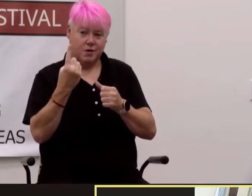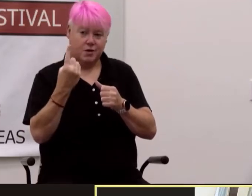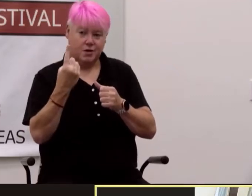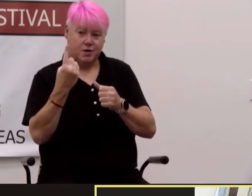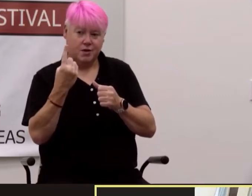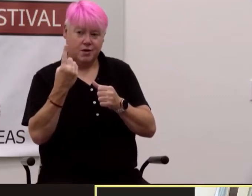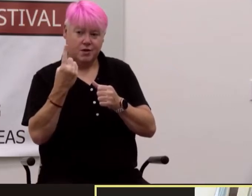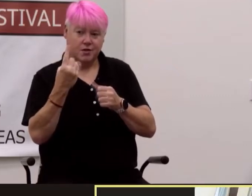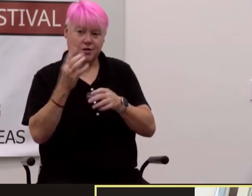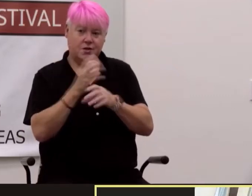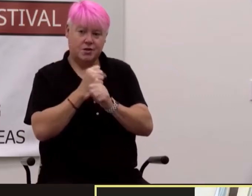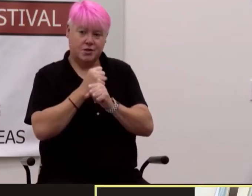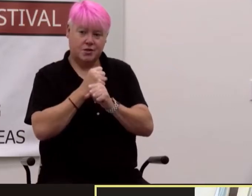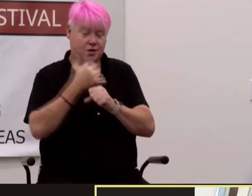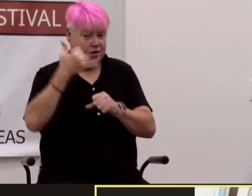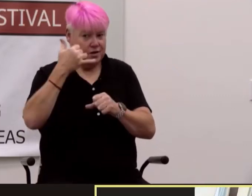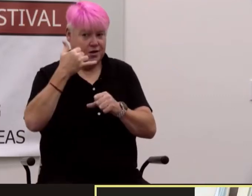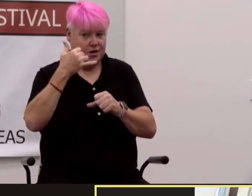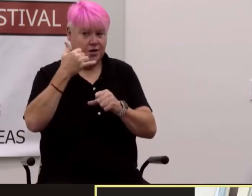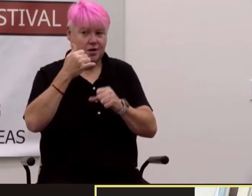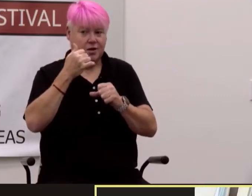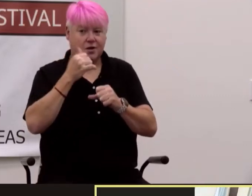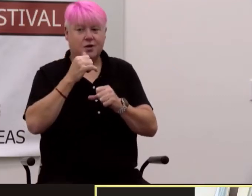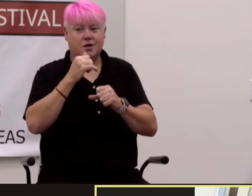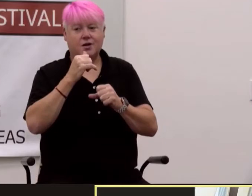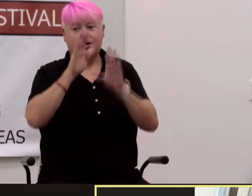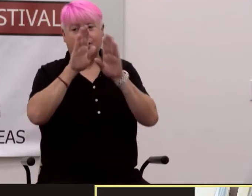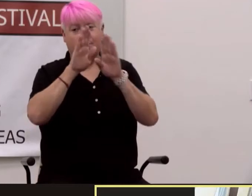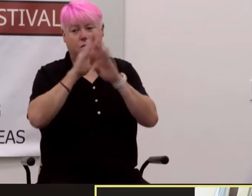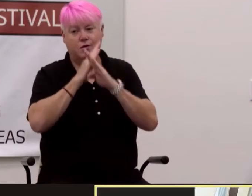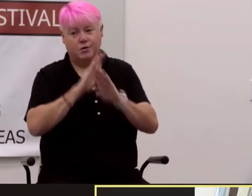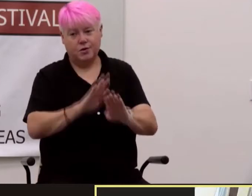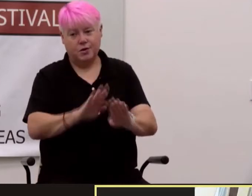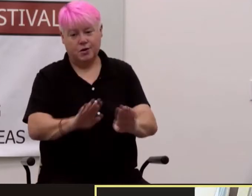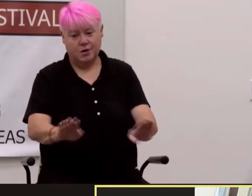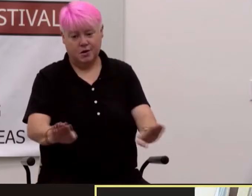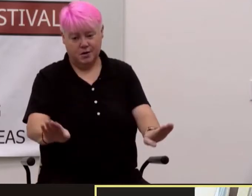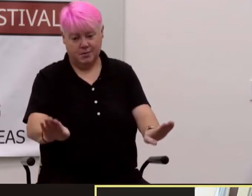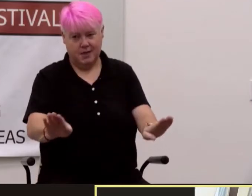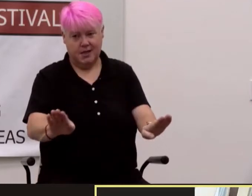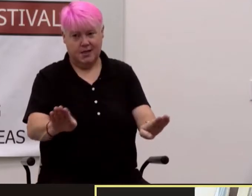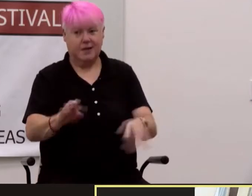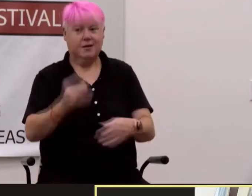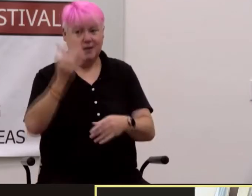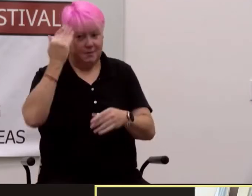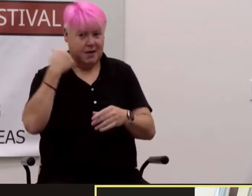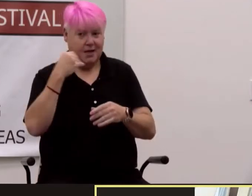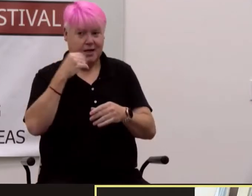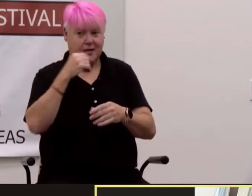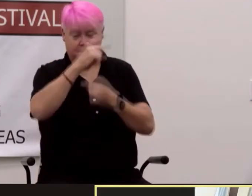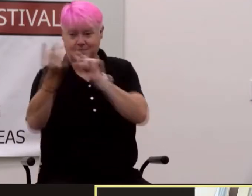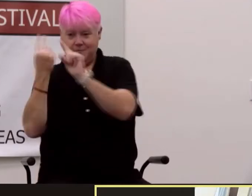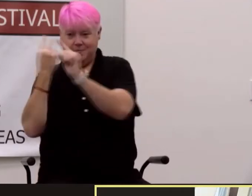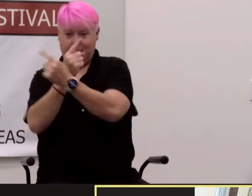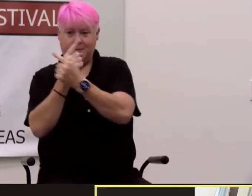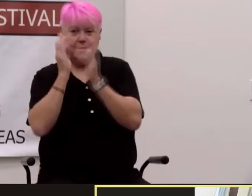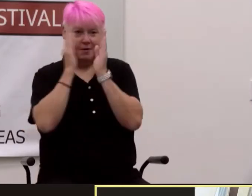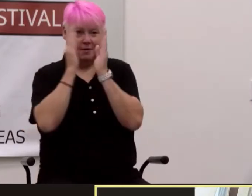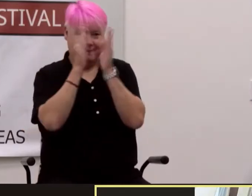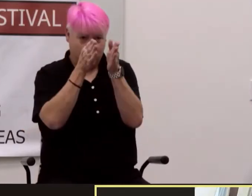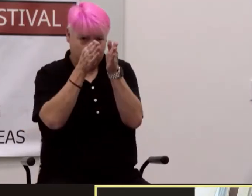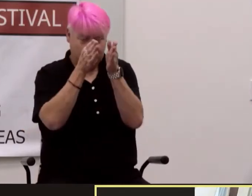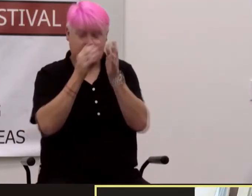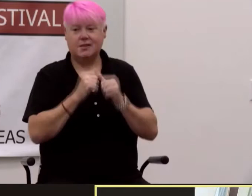she's got to calm me down. She's got to get me my head back on straight and make sure I'm focused. It's not that I'm